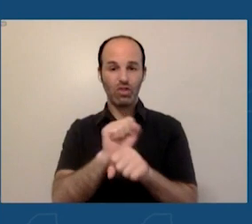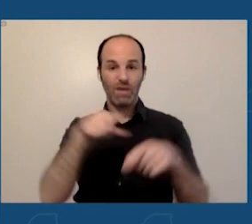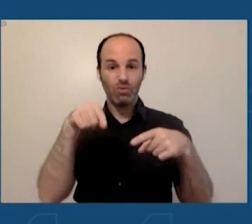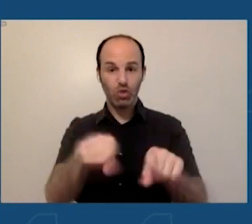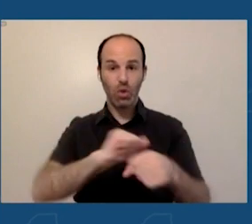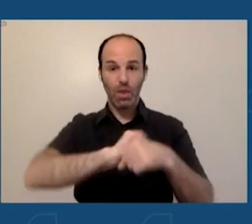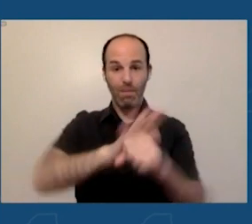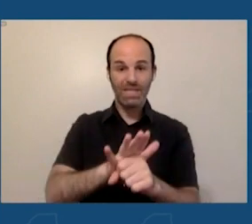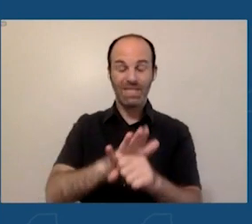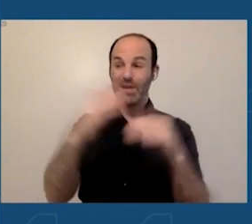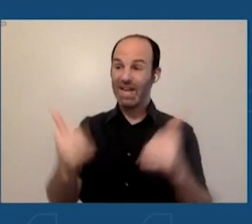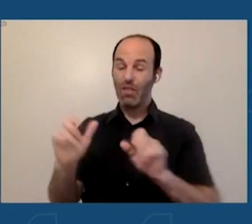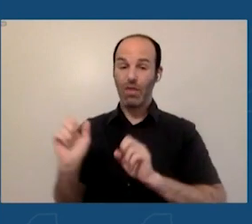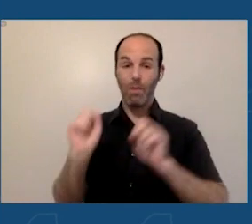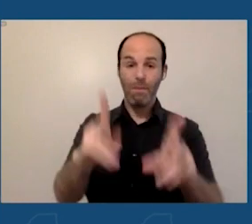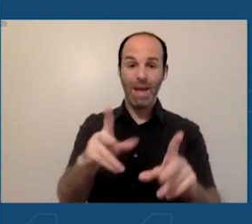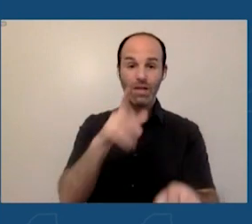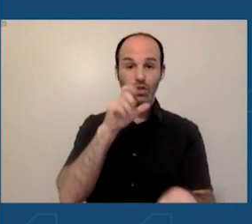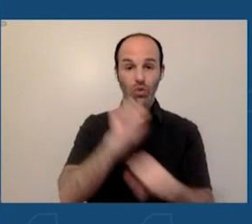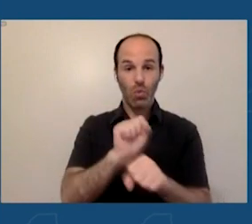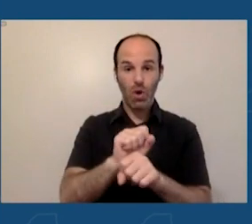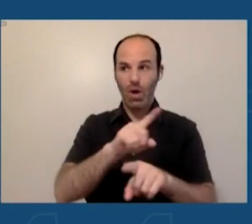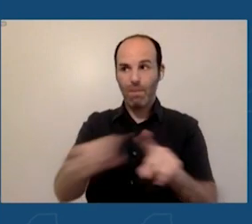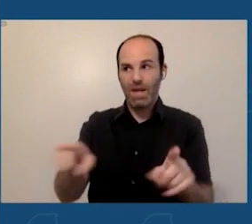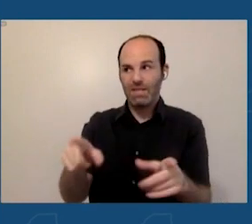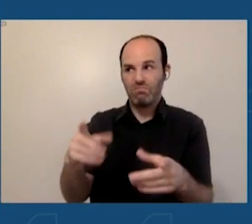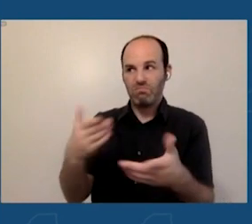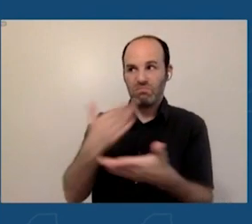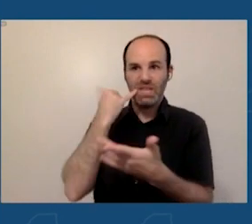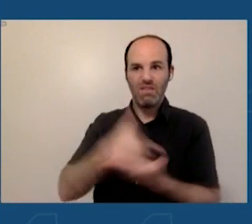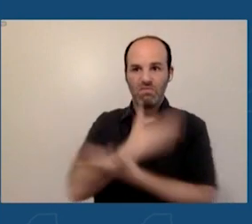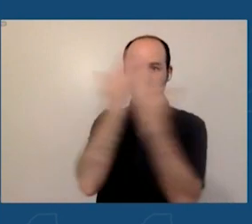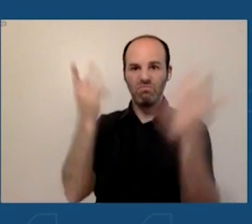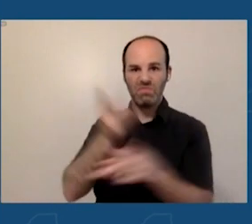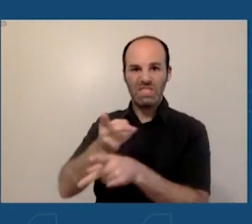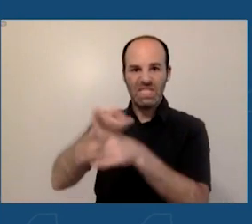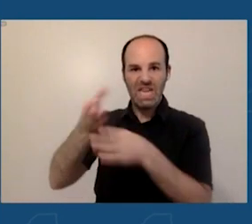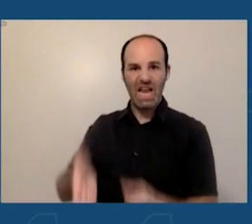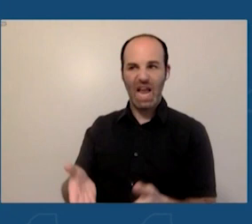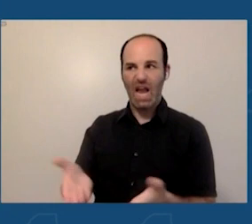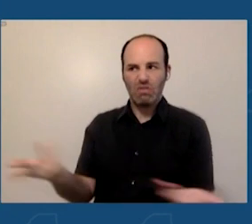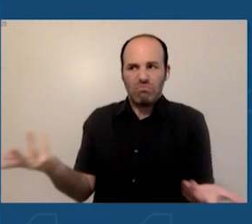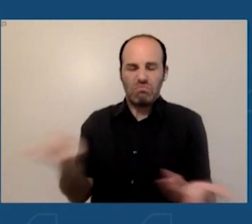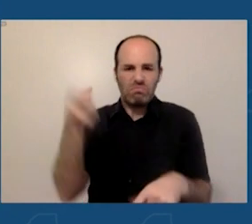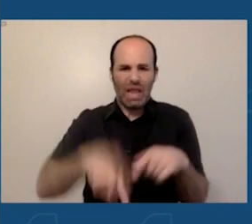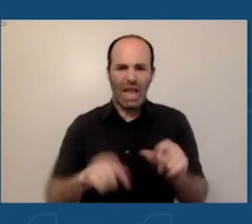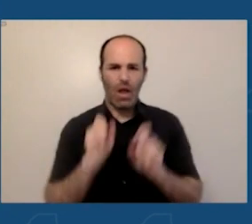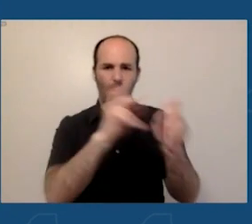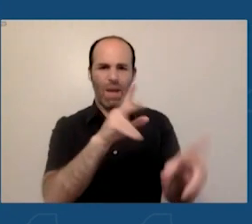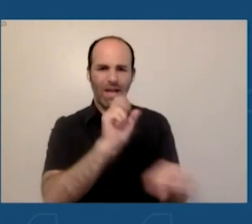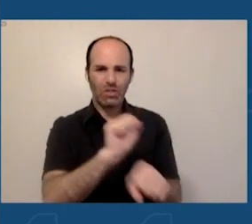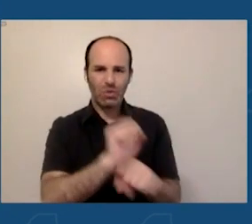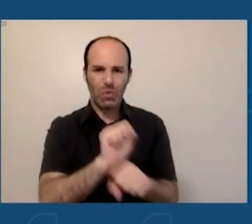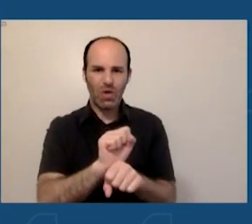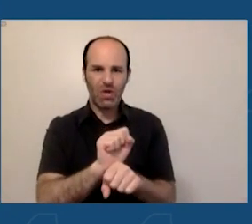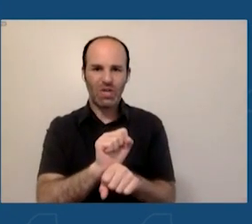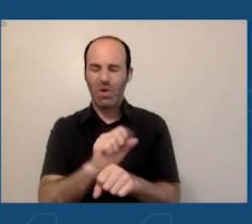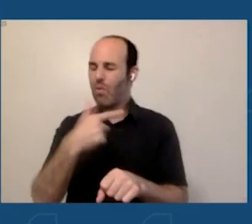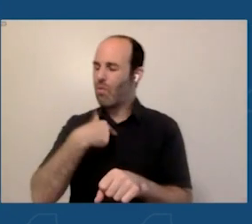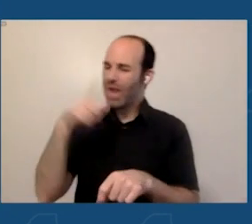to go back to work, but they can't do it without daycare. This cannot happen. We cannot go back as a